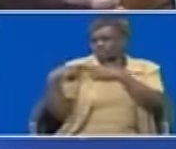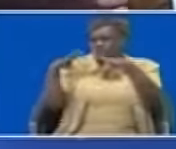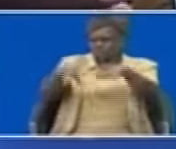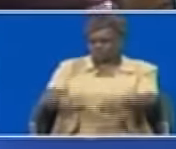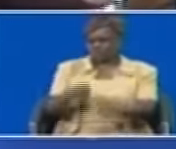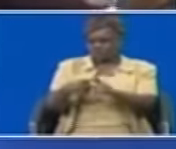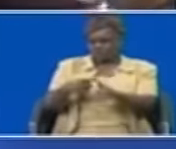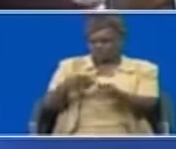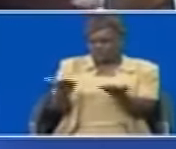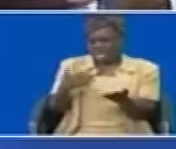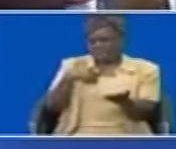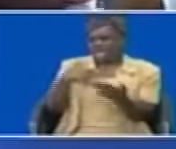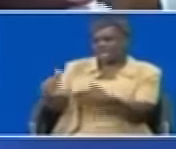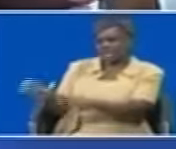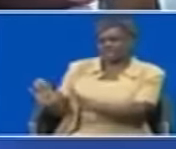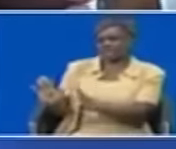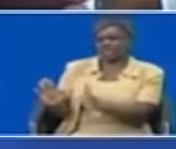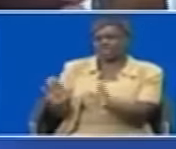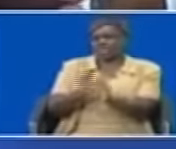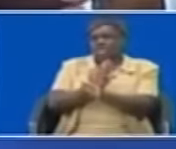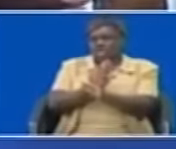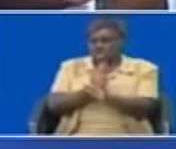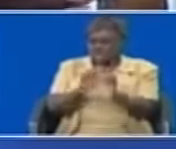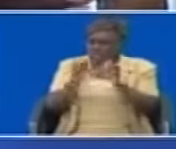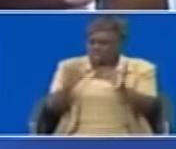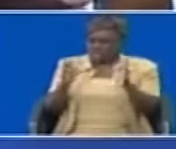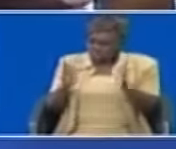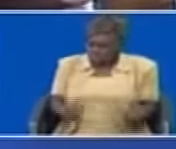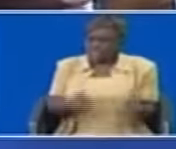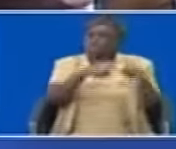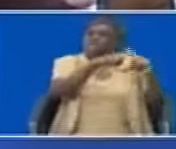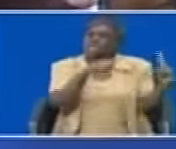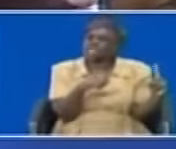left. And one of the things was that if a person was killed,